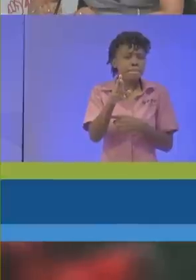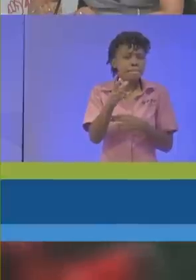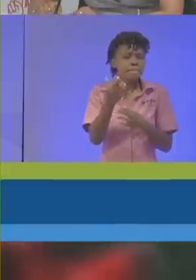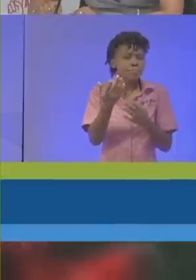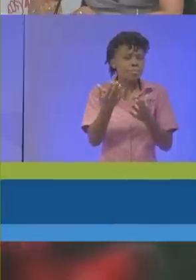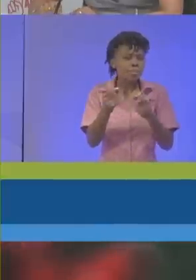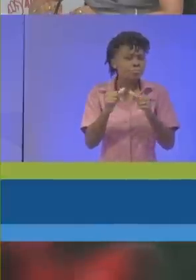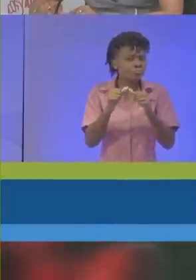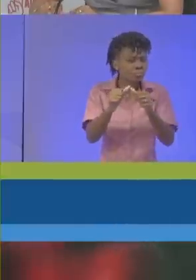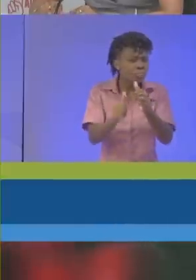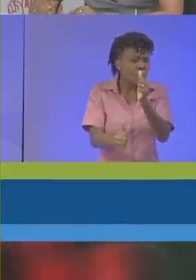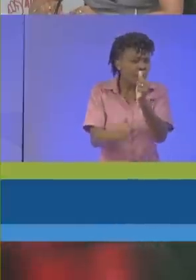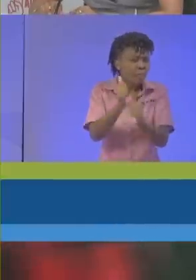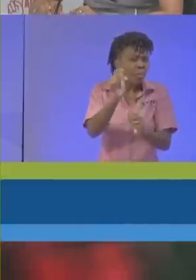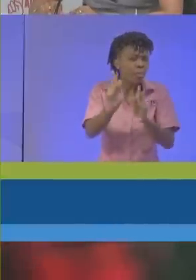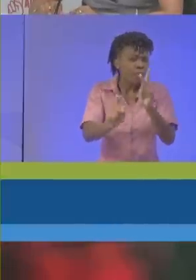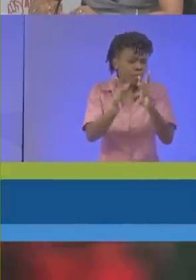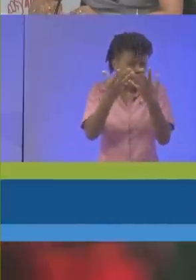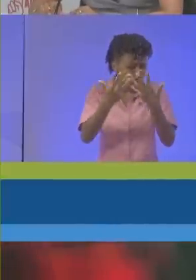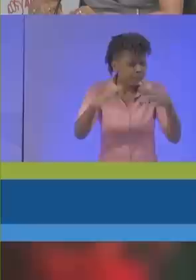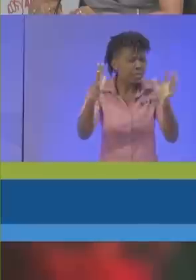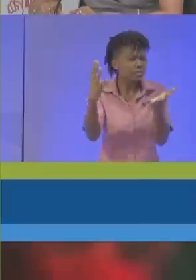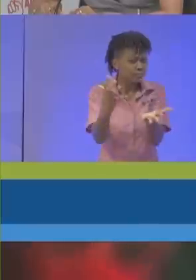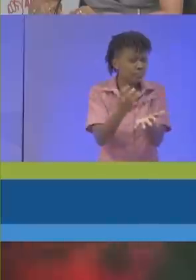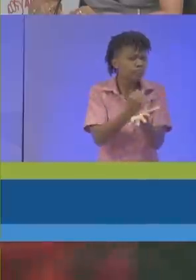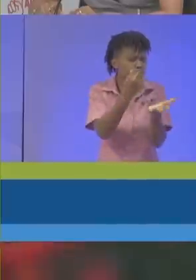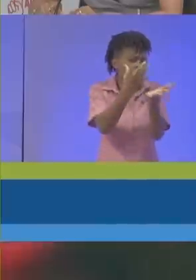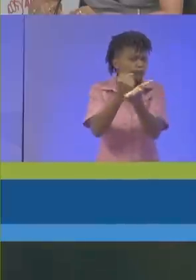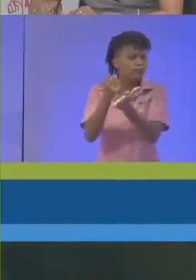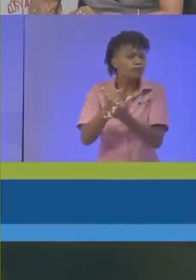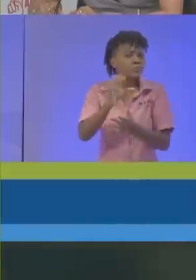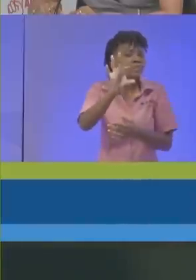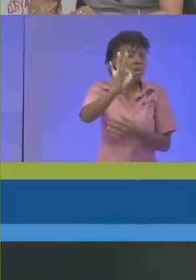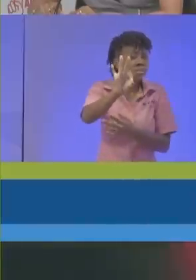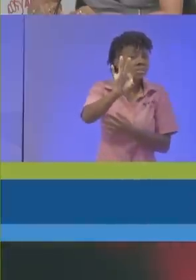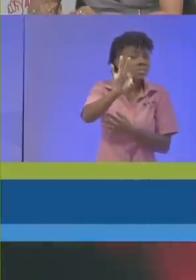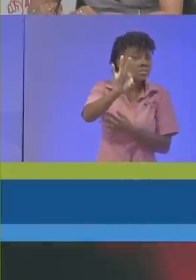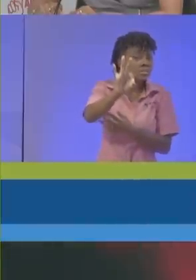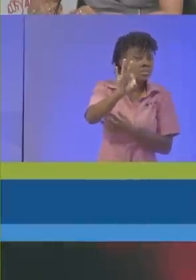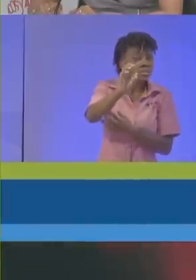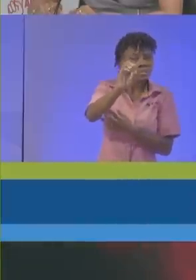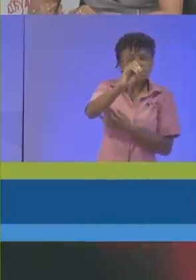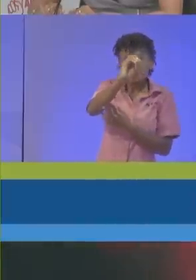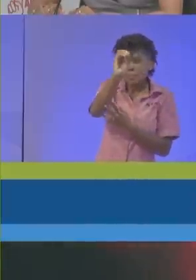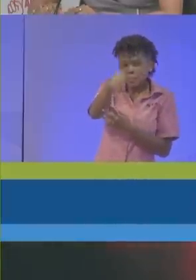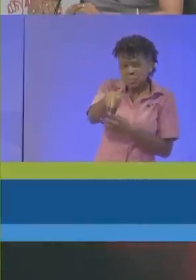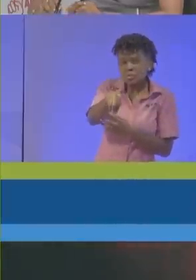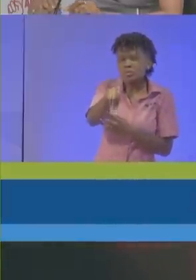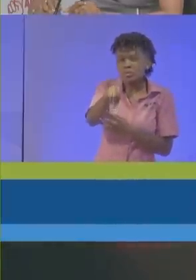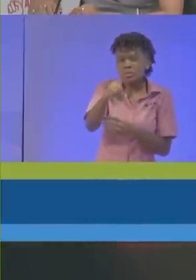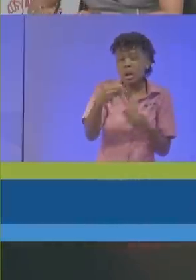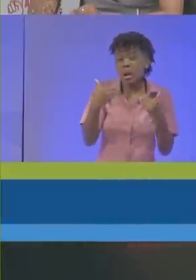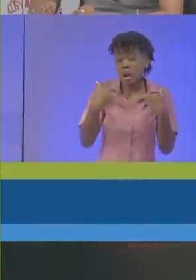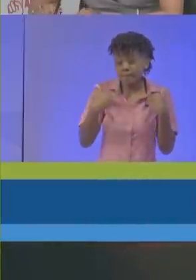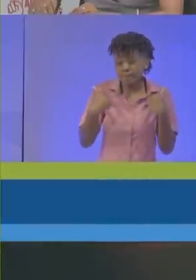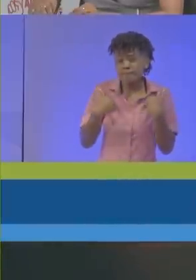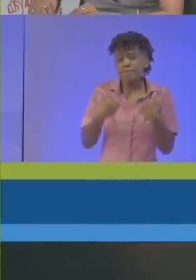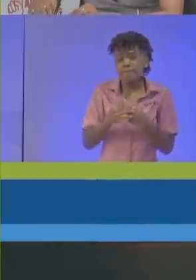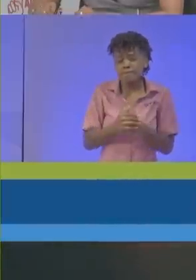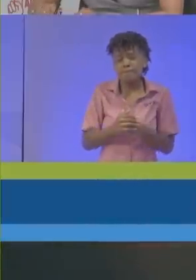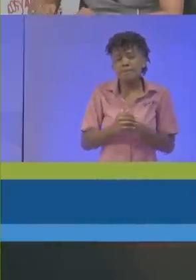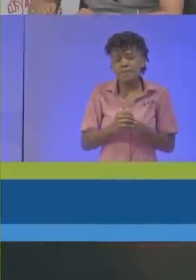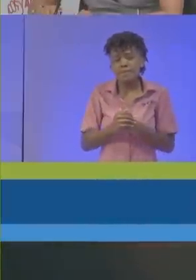had 91% for the first dose of MMR and 90% for the second dose of MMR. If you look